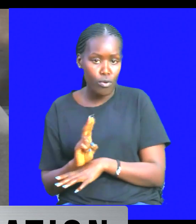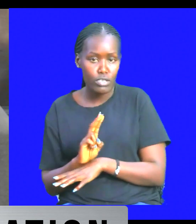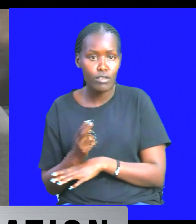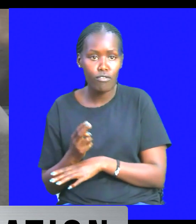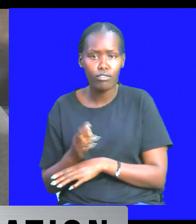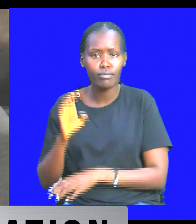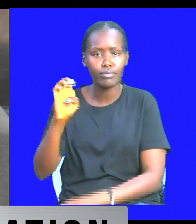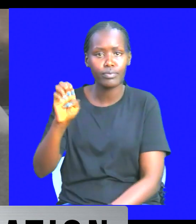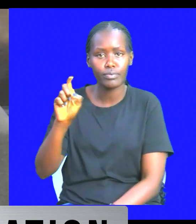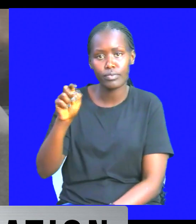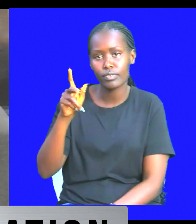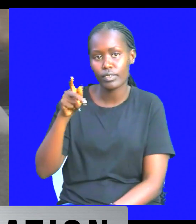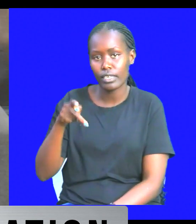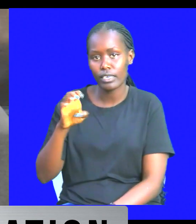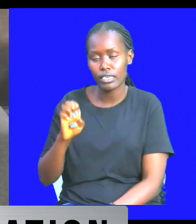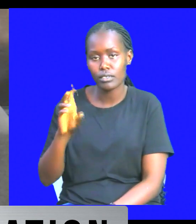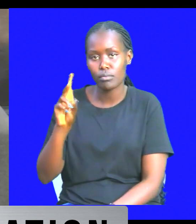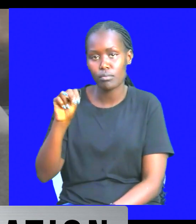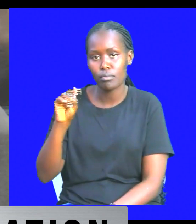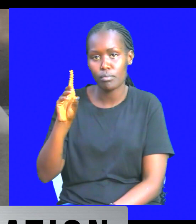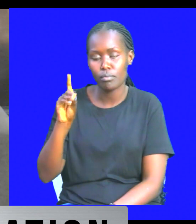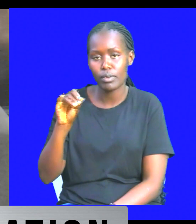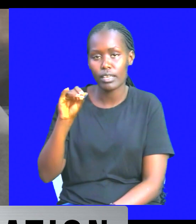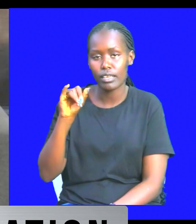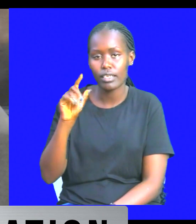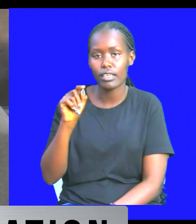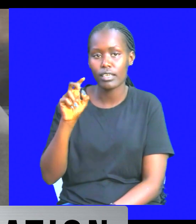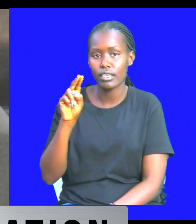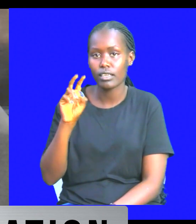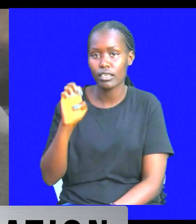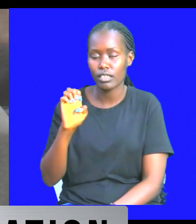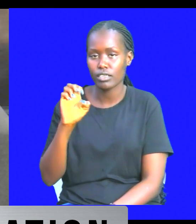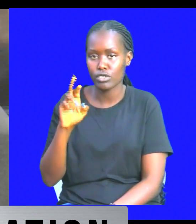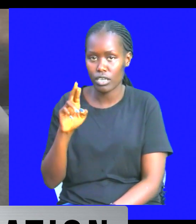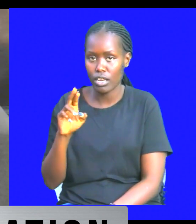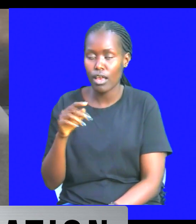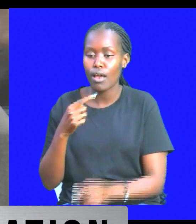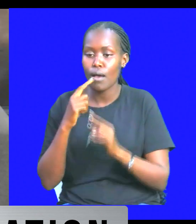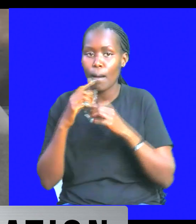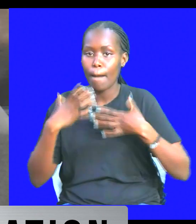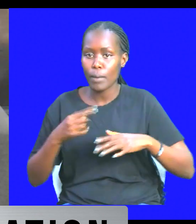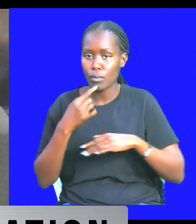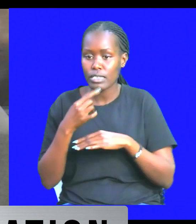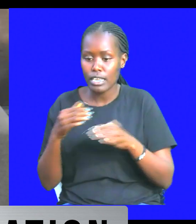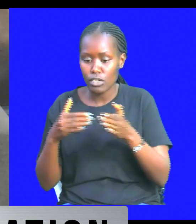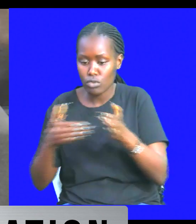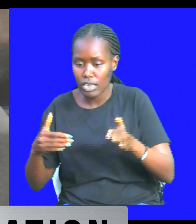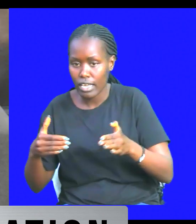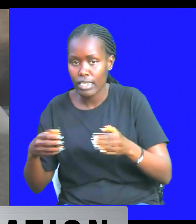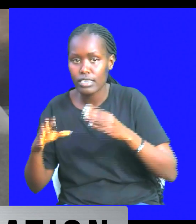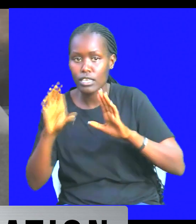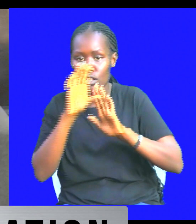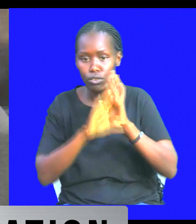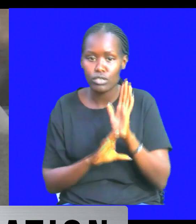didn't understand why everyone there was saying that is against the constitution. You cannot borrow money for recurrent expenditure.